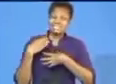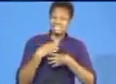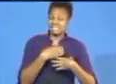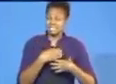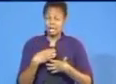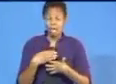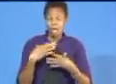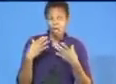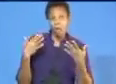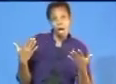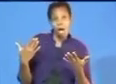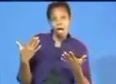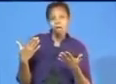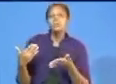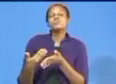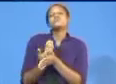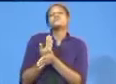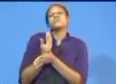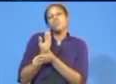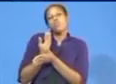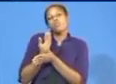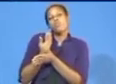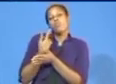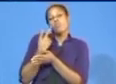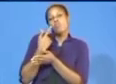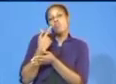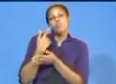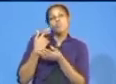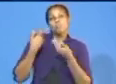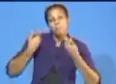desire for a brand new you.